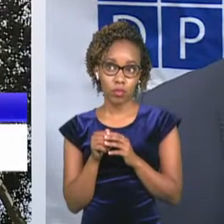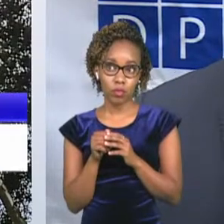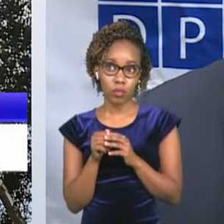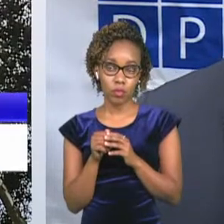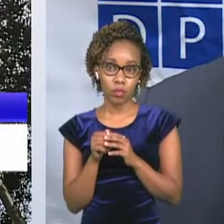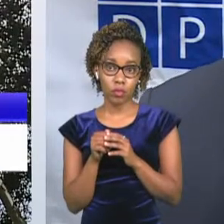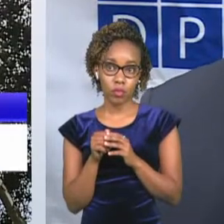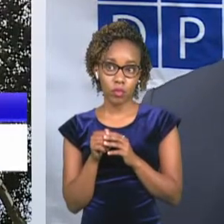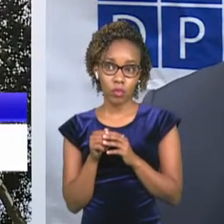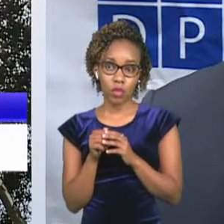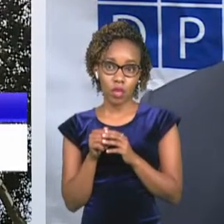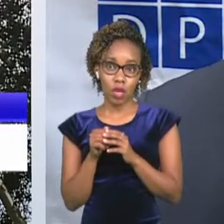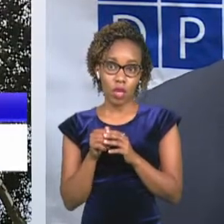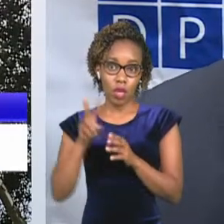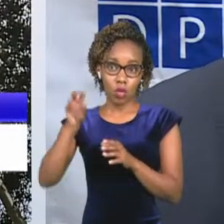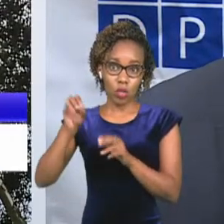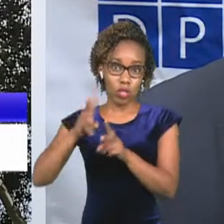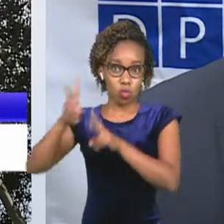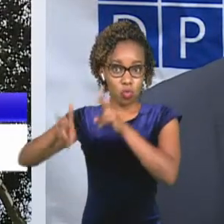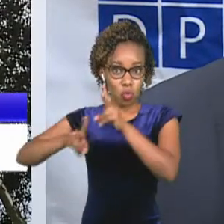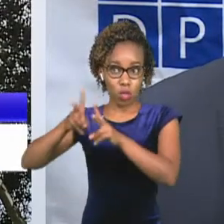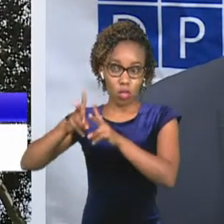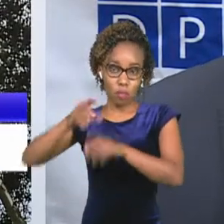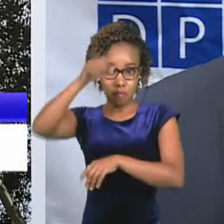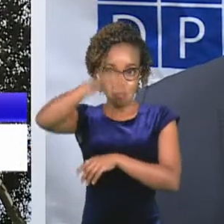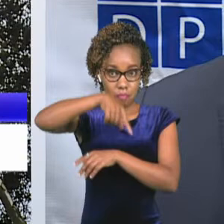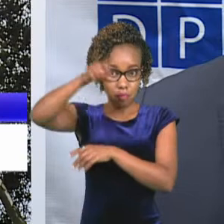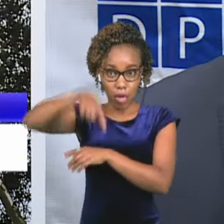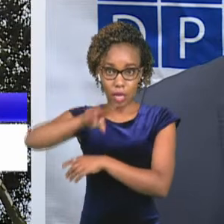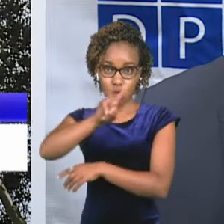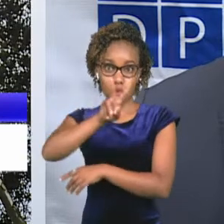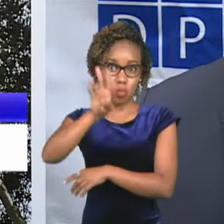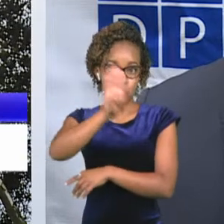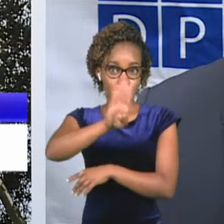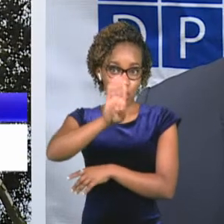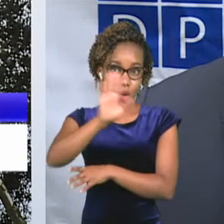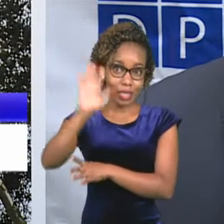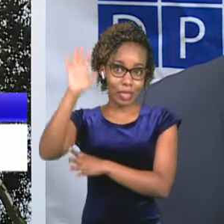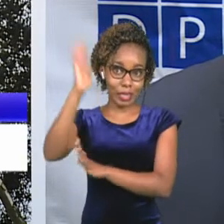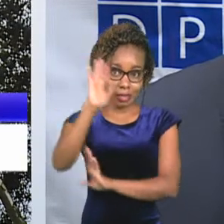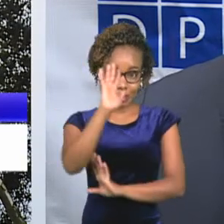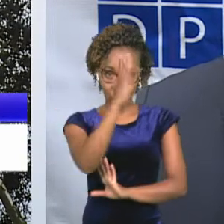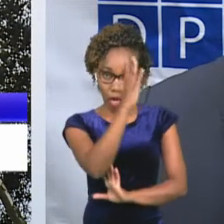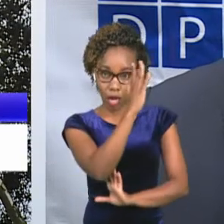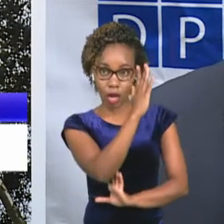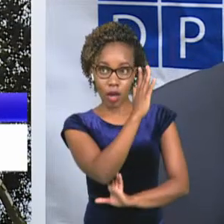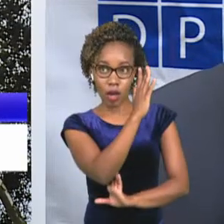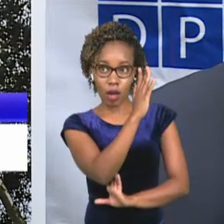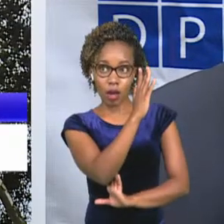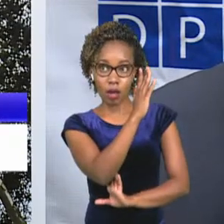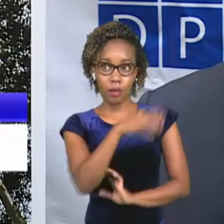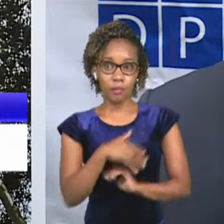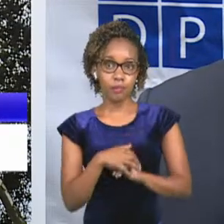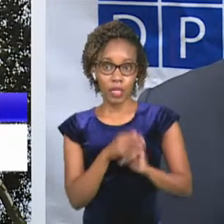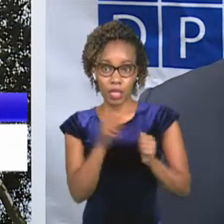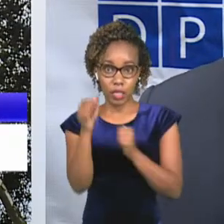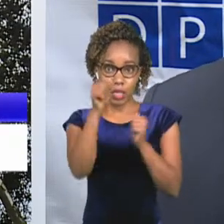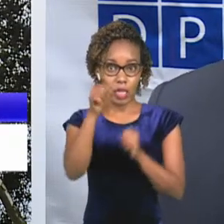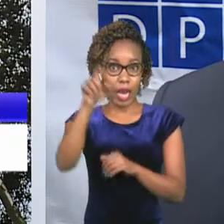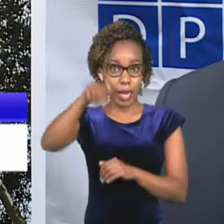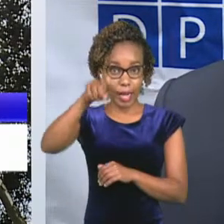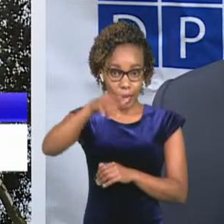then to have planted 2 billion seedlings, and the strategy also requires